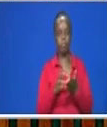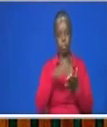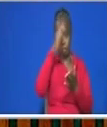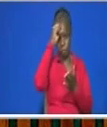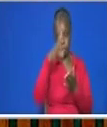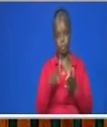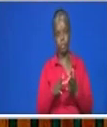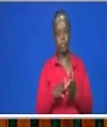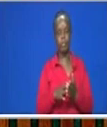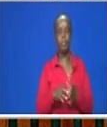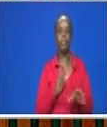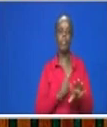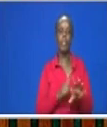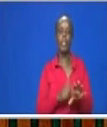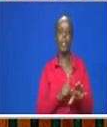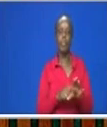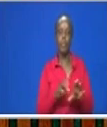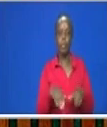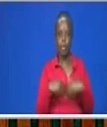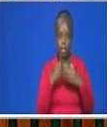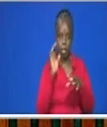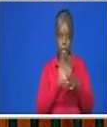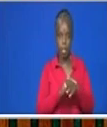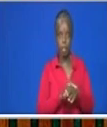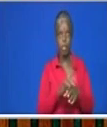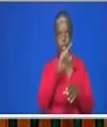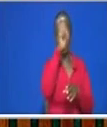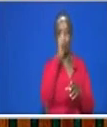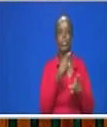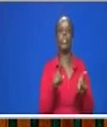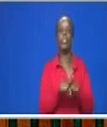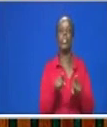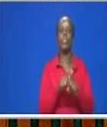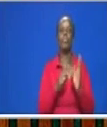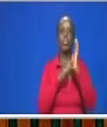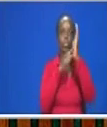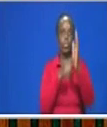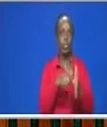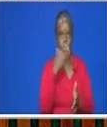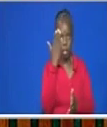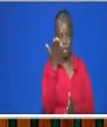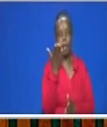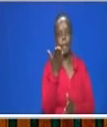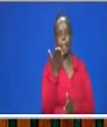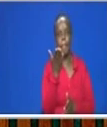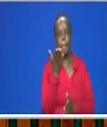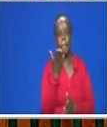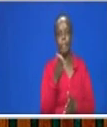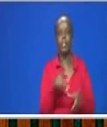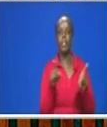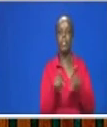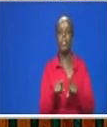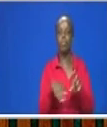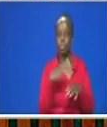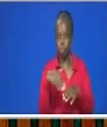Learner, whenever you get a question like the one we have seen, it is